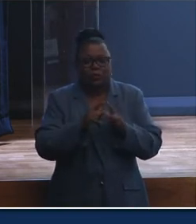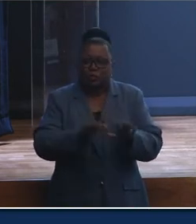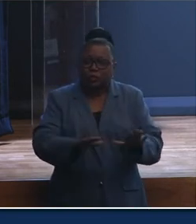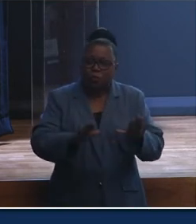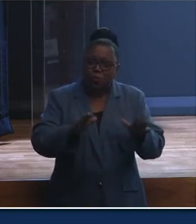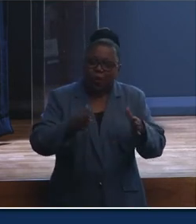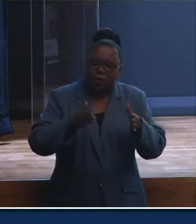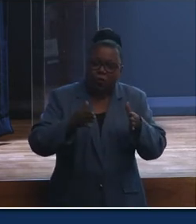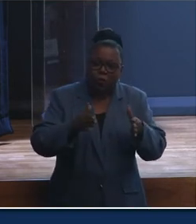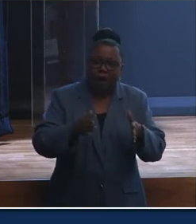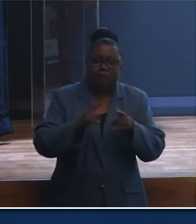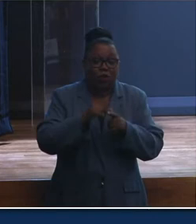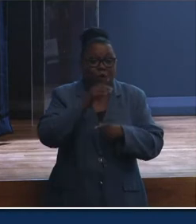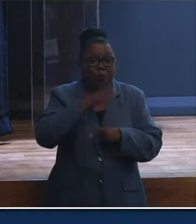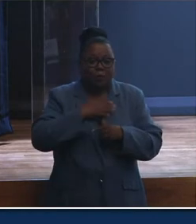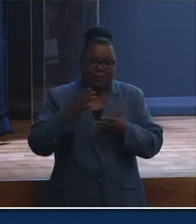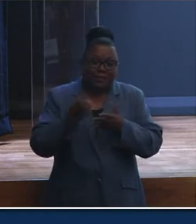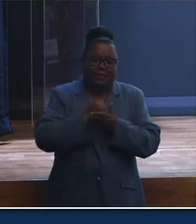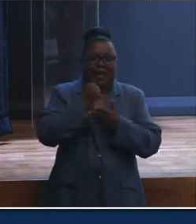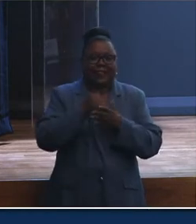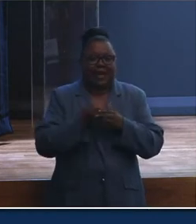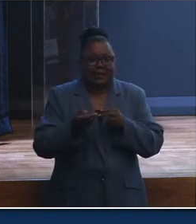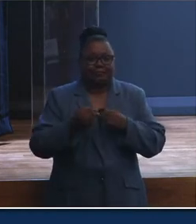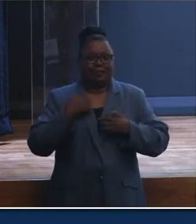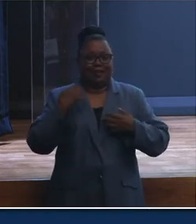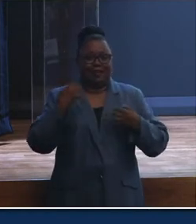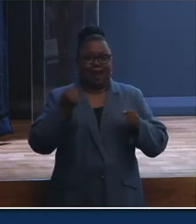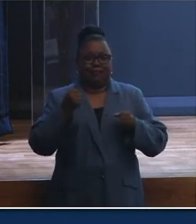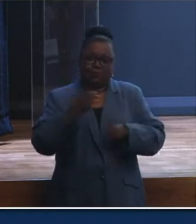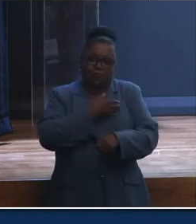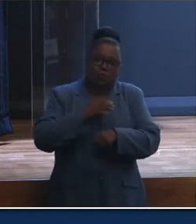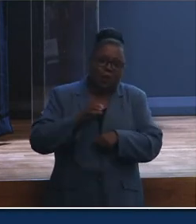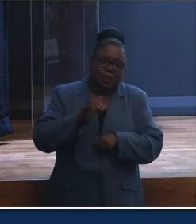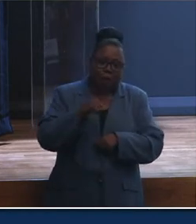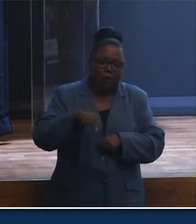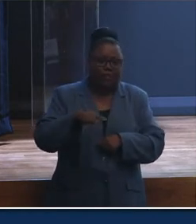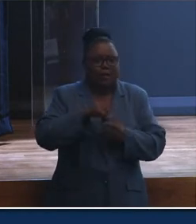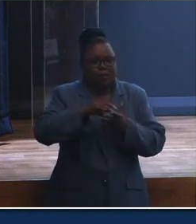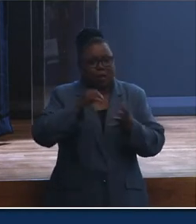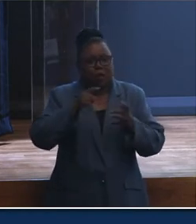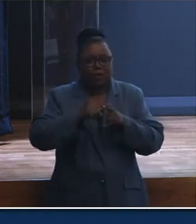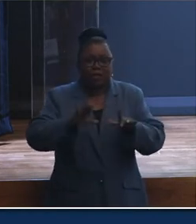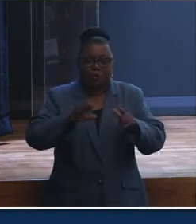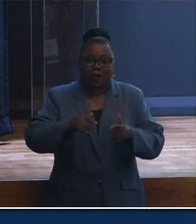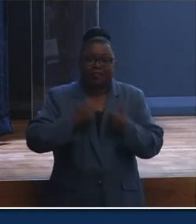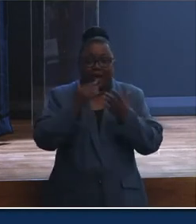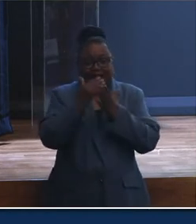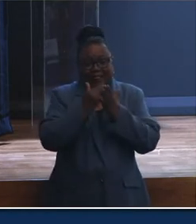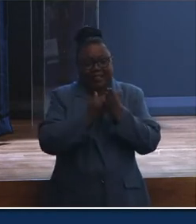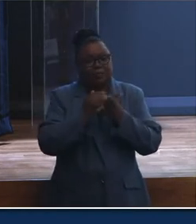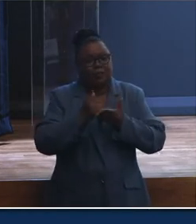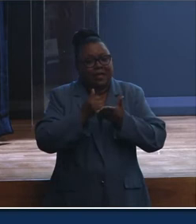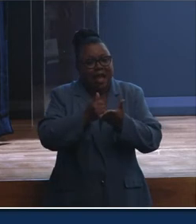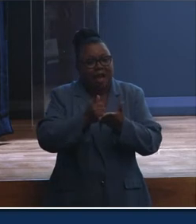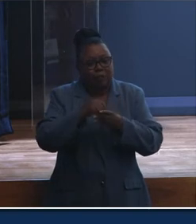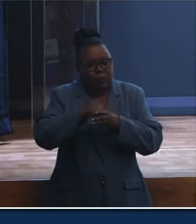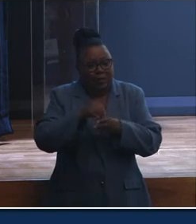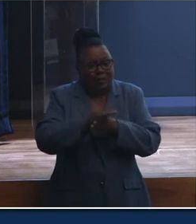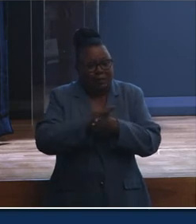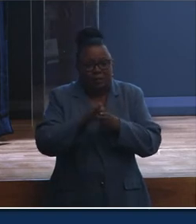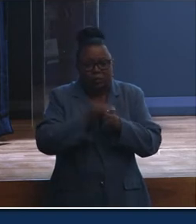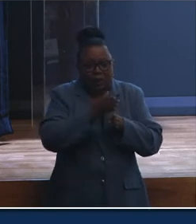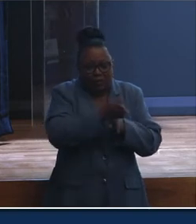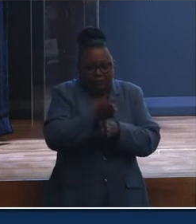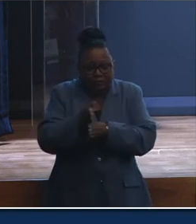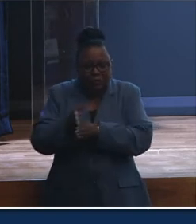great way for women to gain that confidence, to empower them, to learn those great life lessons that are going to help you in business or whatever field